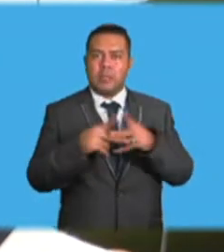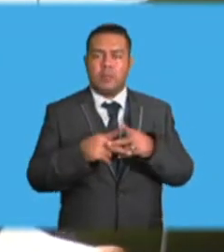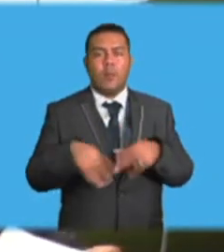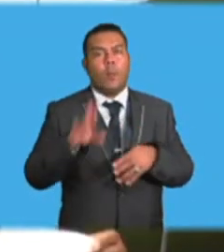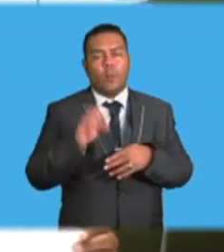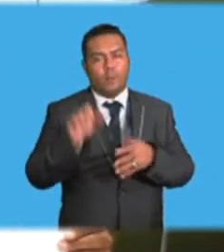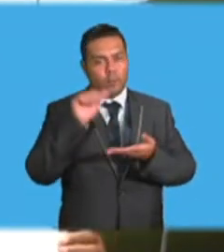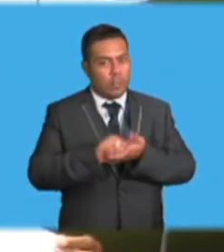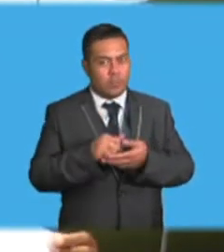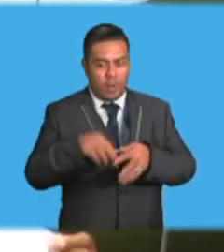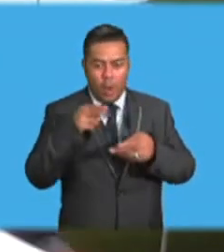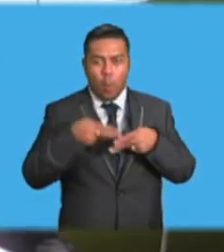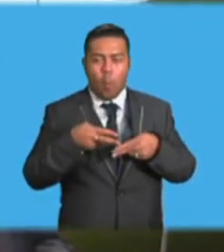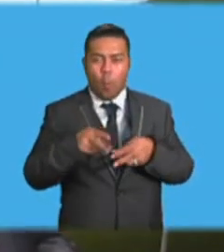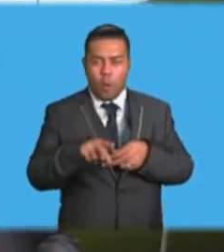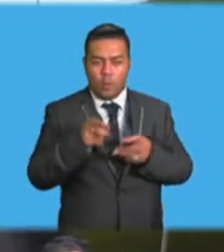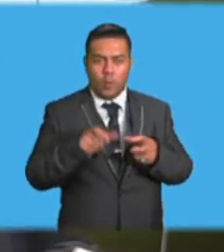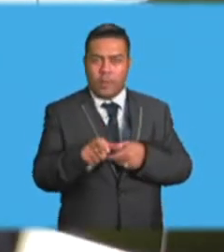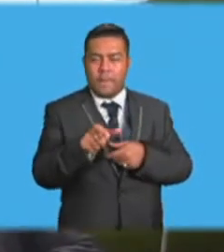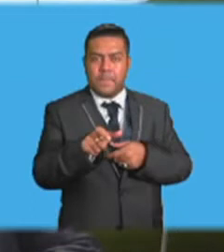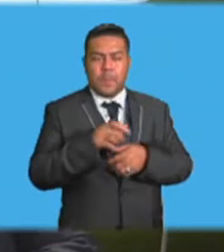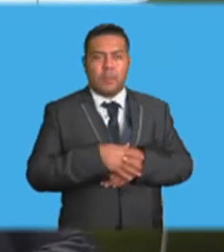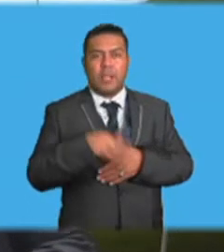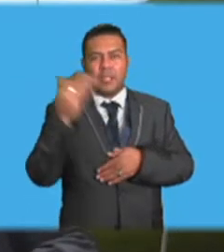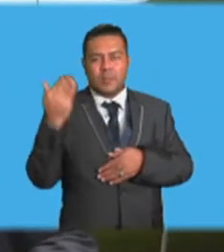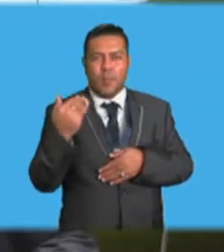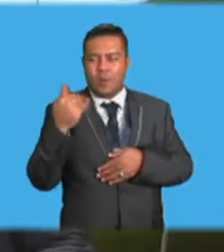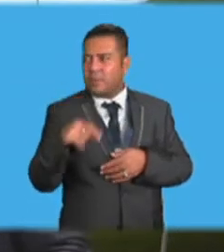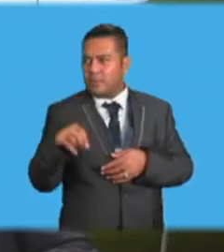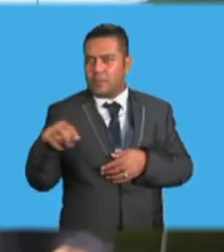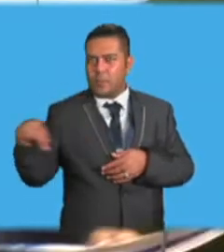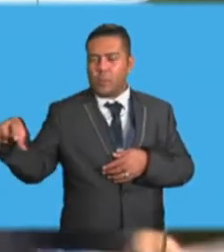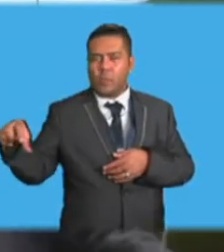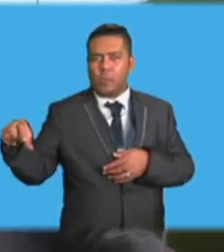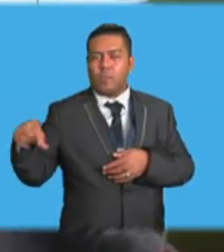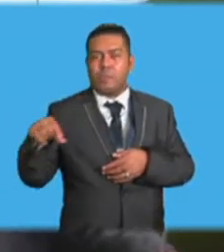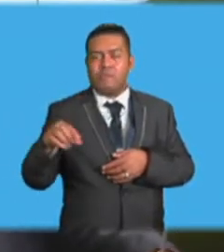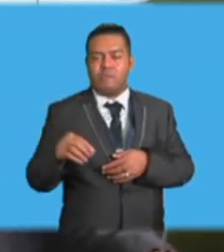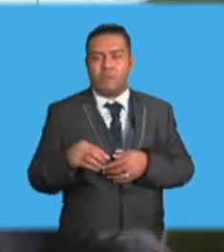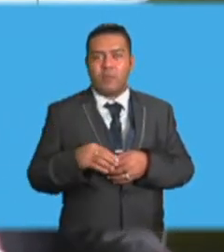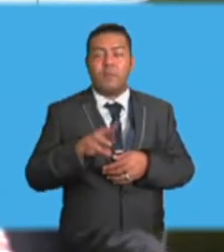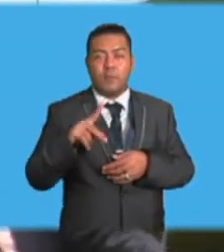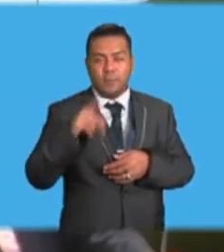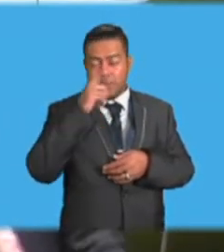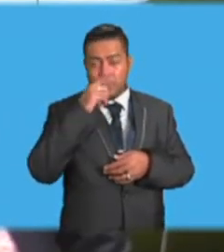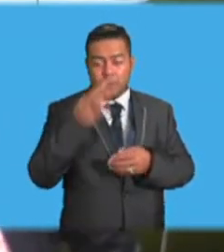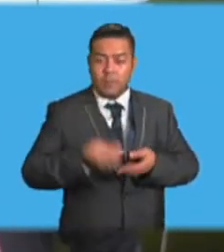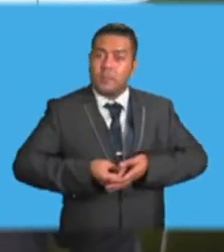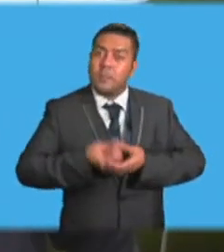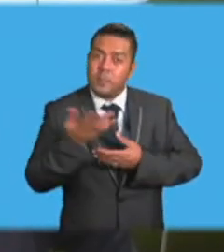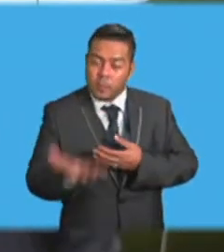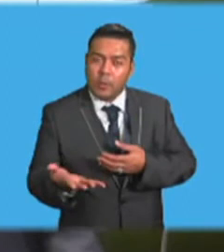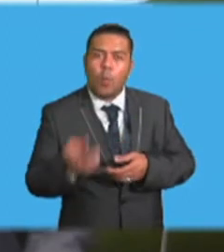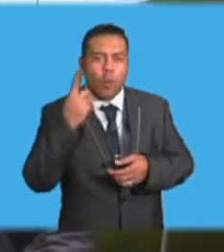can be performed, a walkway and a small jetty which is more than 20 meters in length for the Asti Visarajan rituals, and